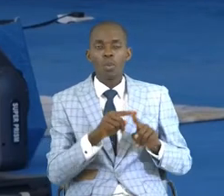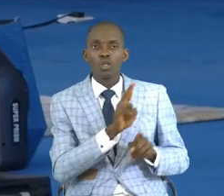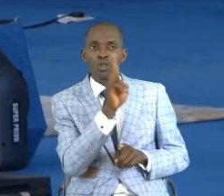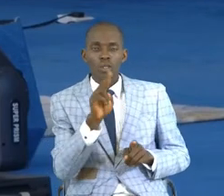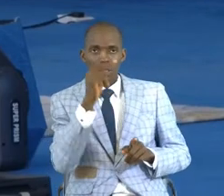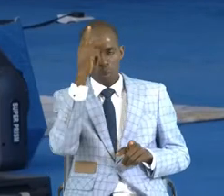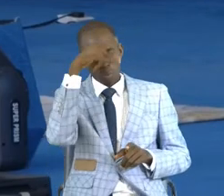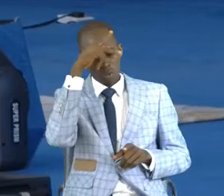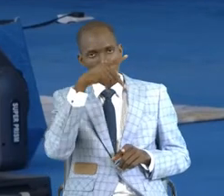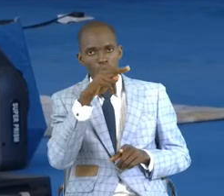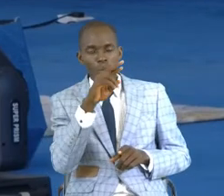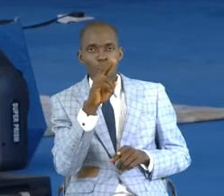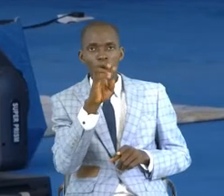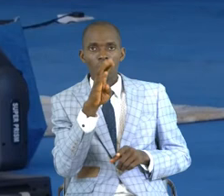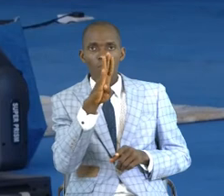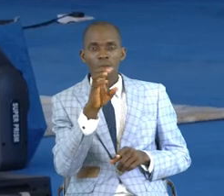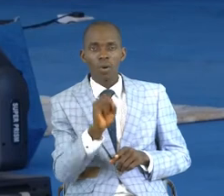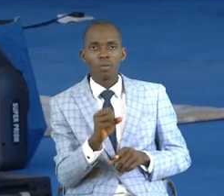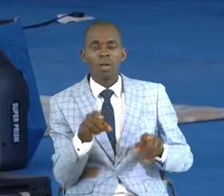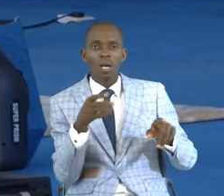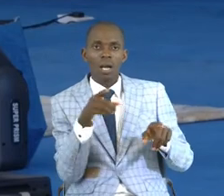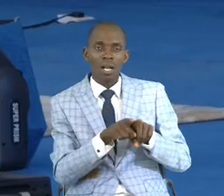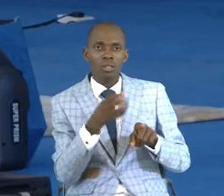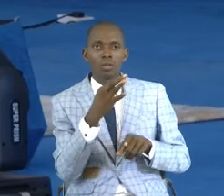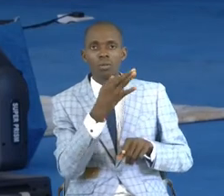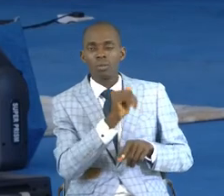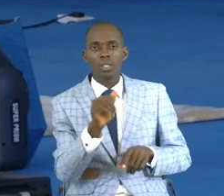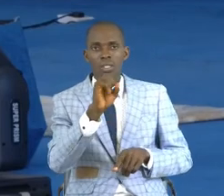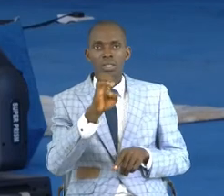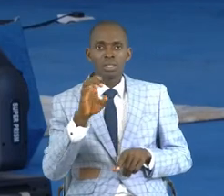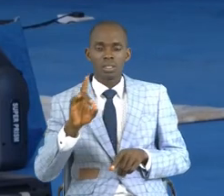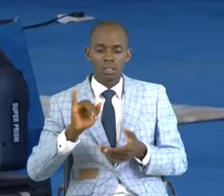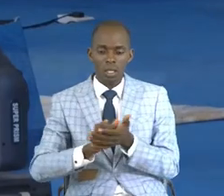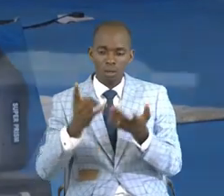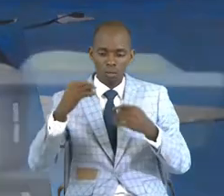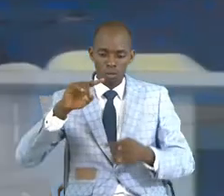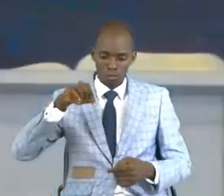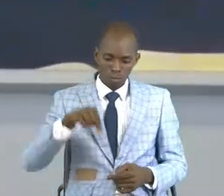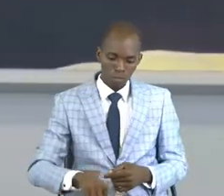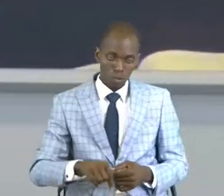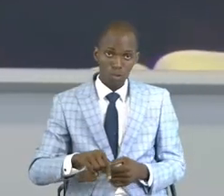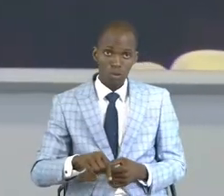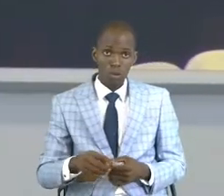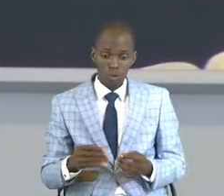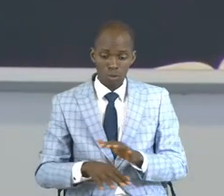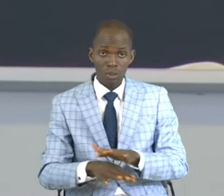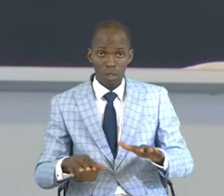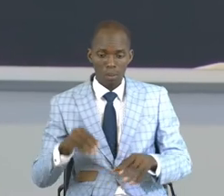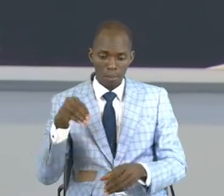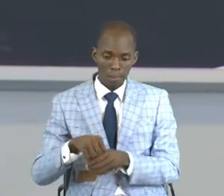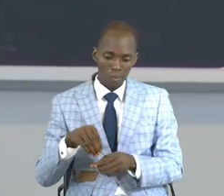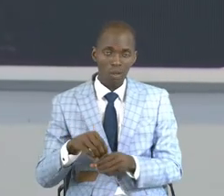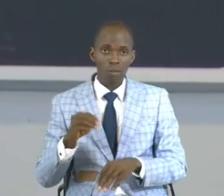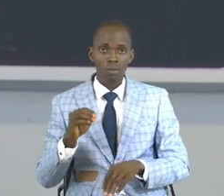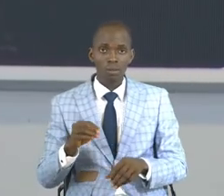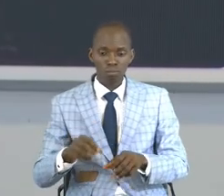a seed that falls into the ground, planted in the ground,